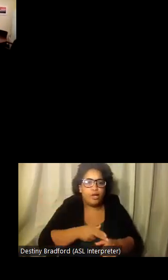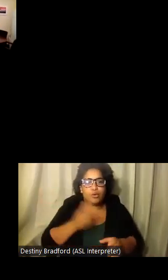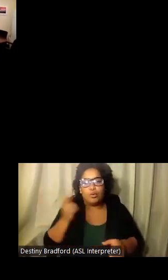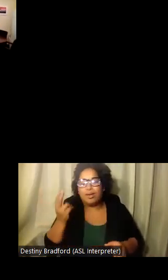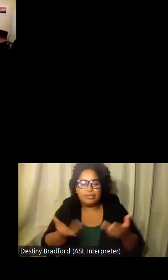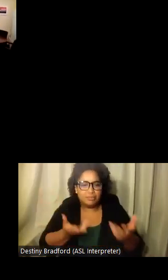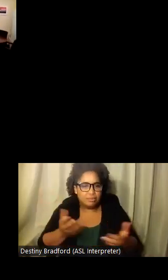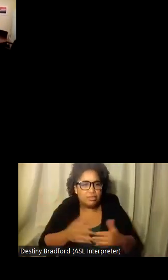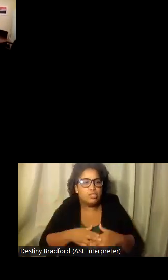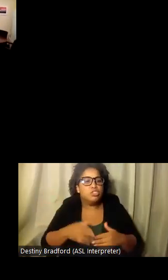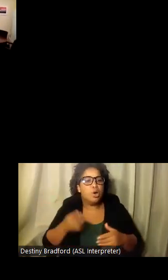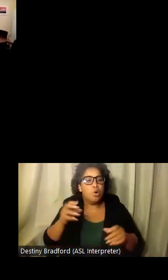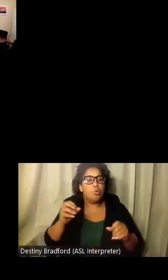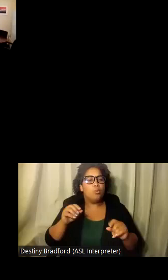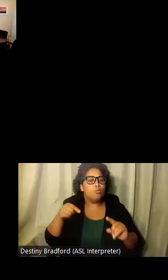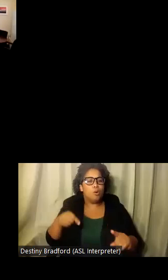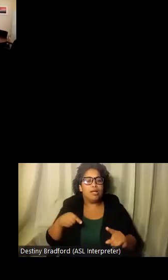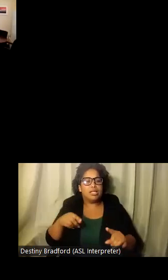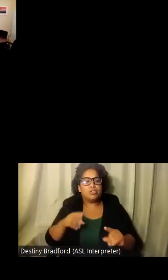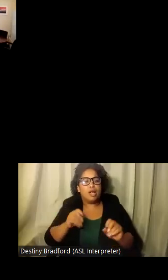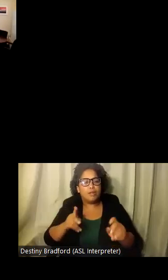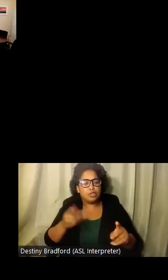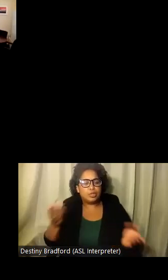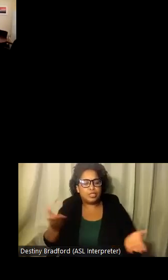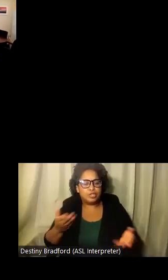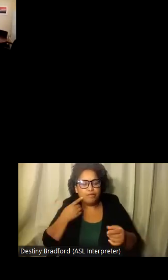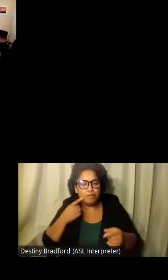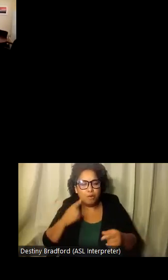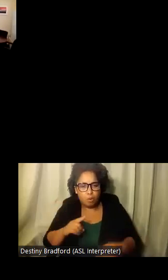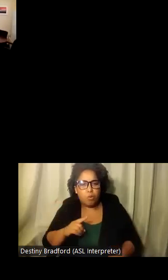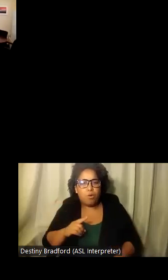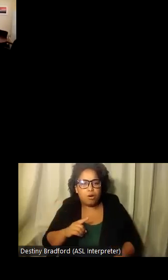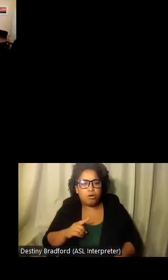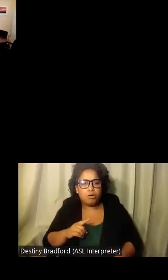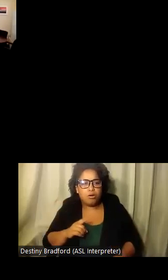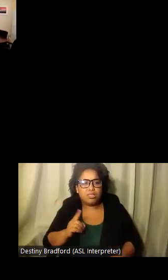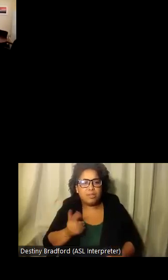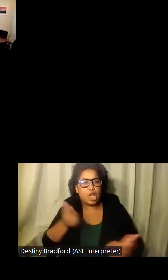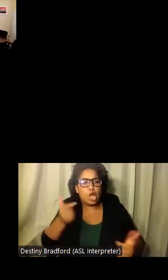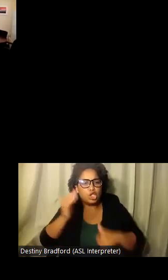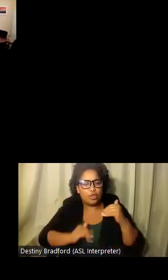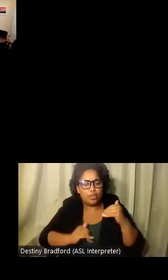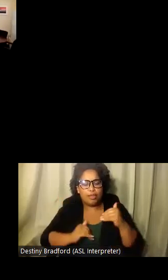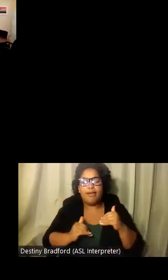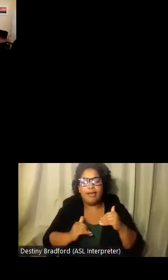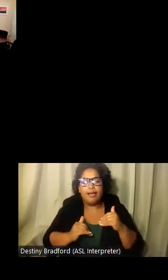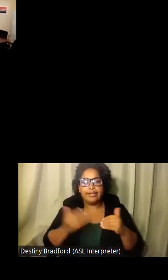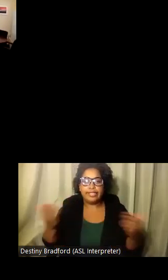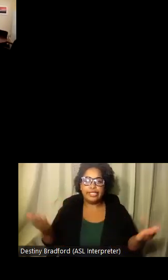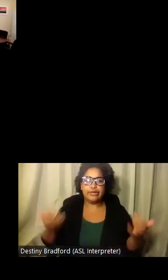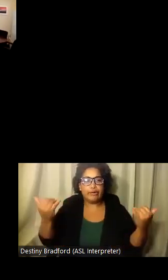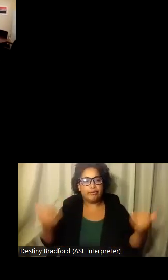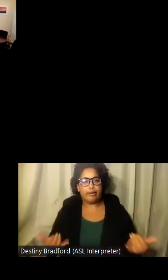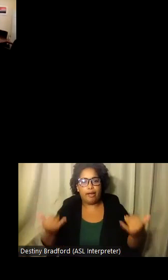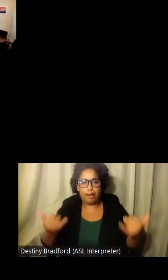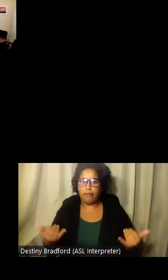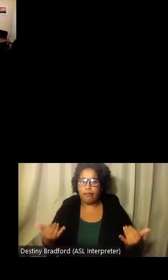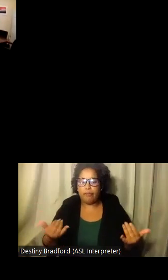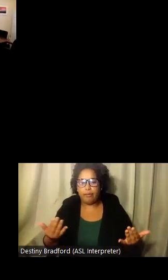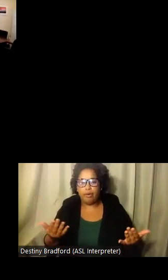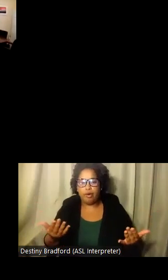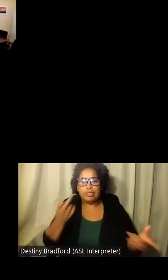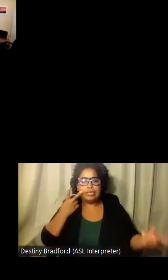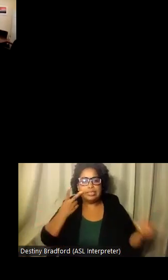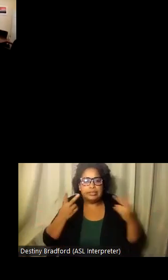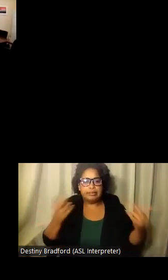think that there's an opportunity here for something larger than just the here and now about what we